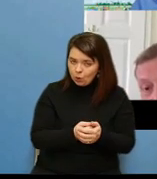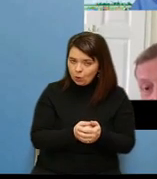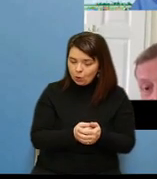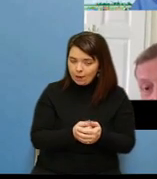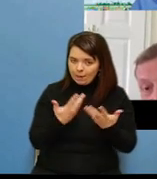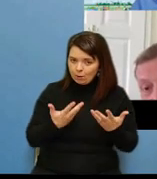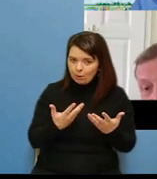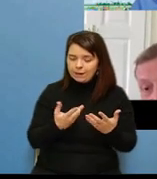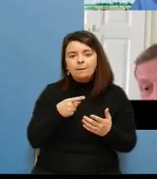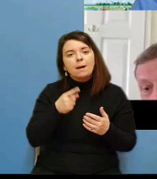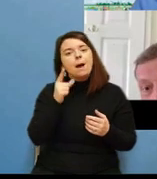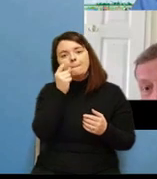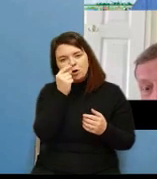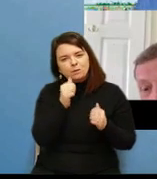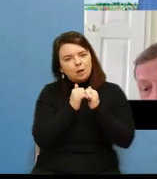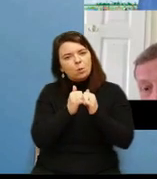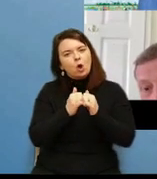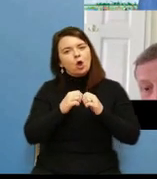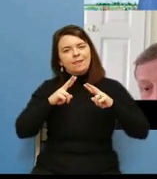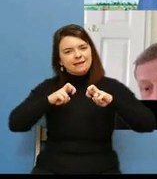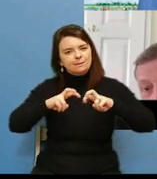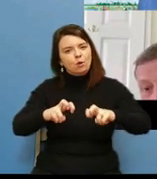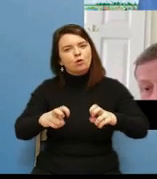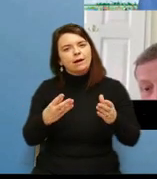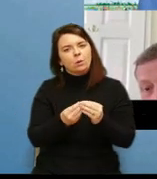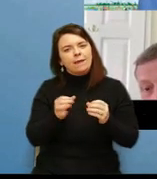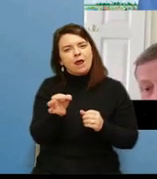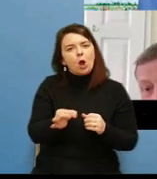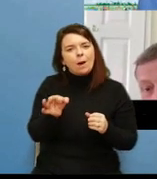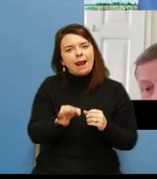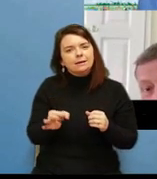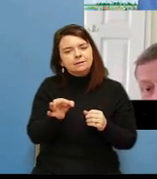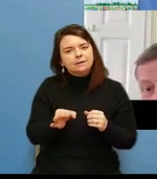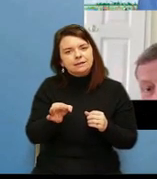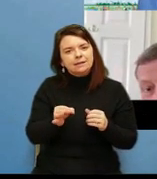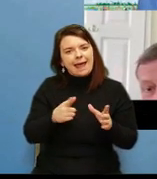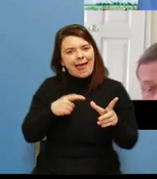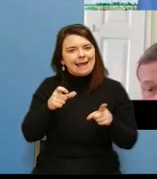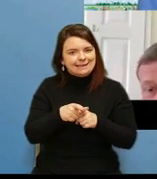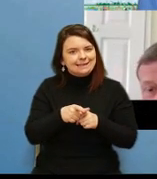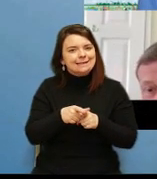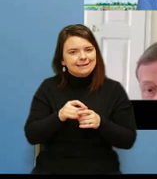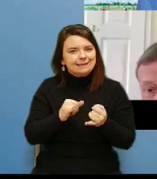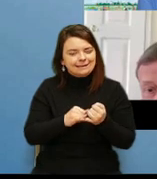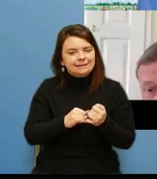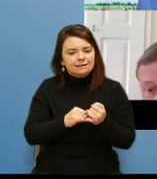That's a good question. I don't know off the top of my head. It's possibly worth exploring with the locality